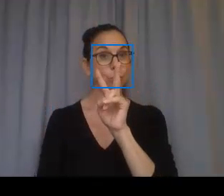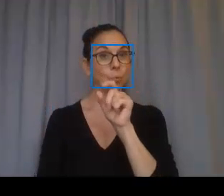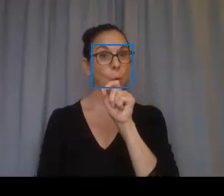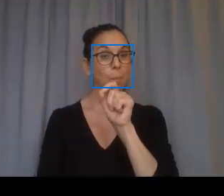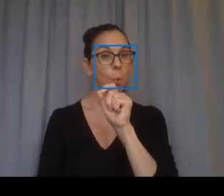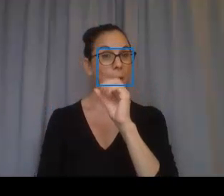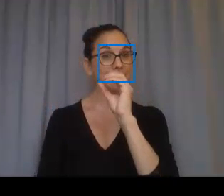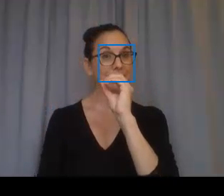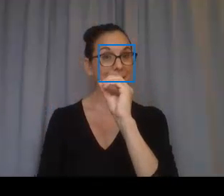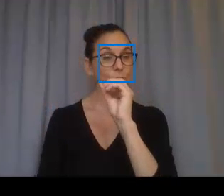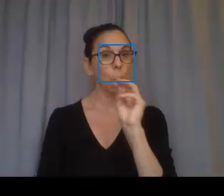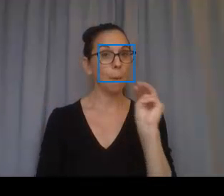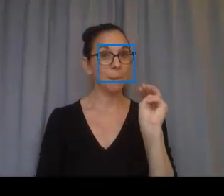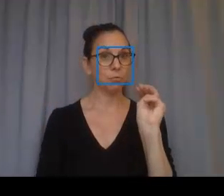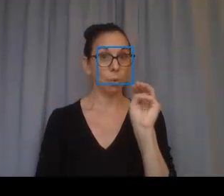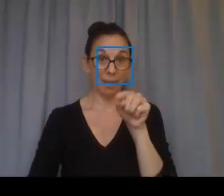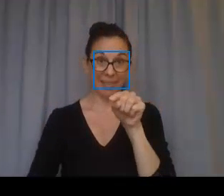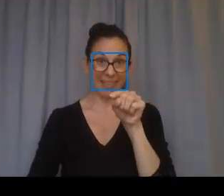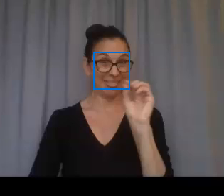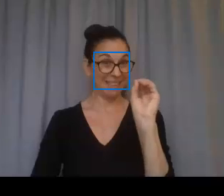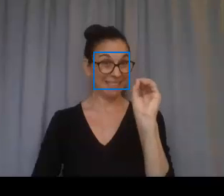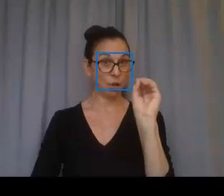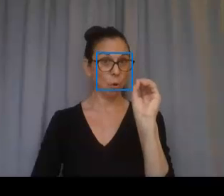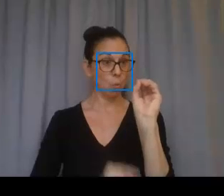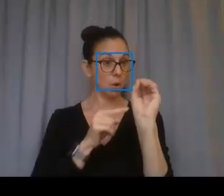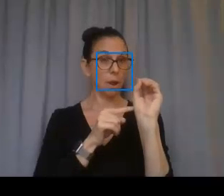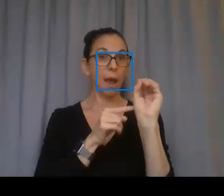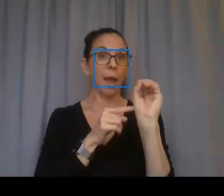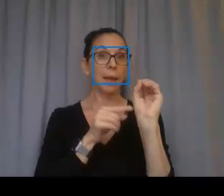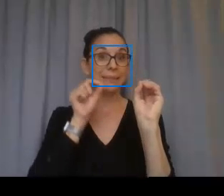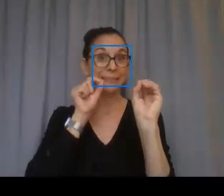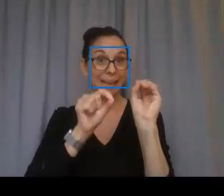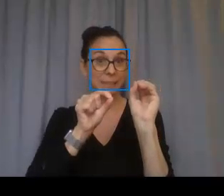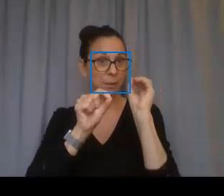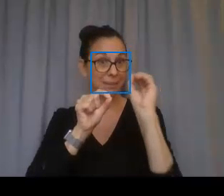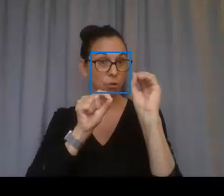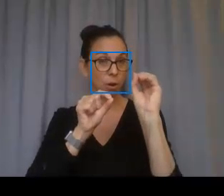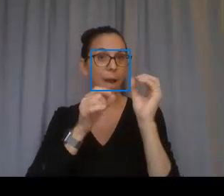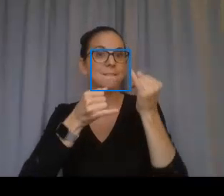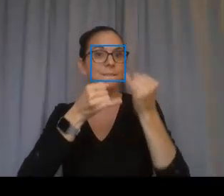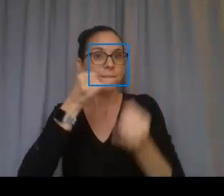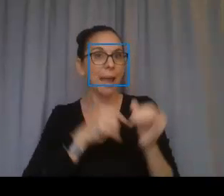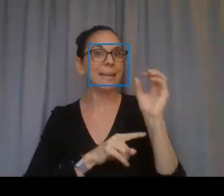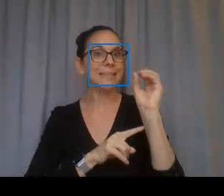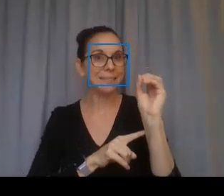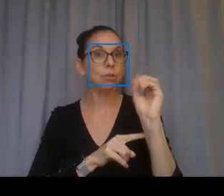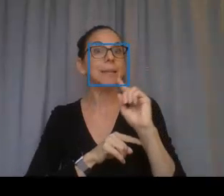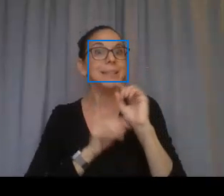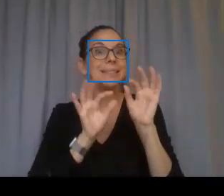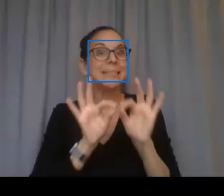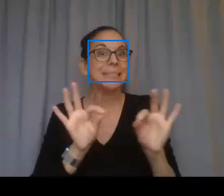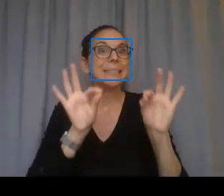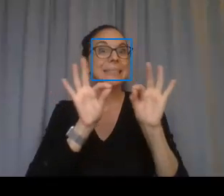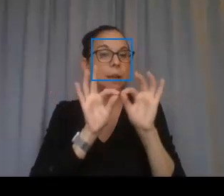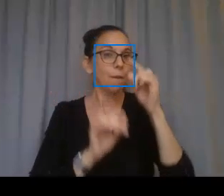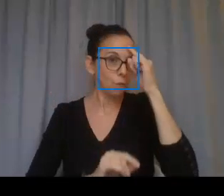meters, that 0 is a final zero after a decimal. It is significant to the measurement. Now